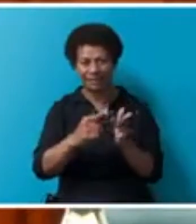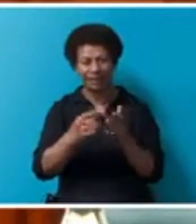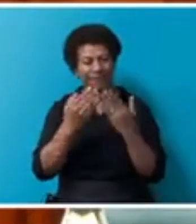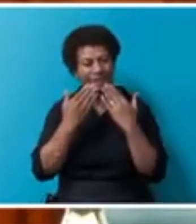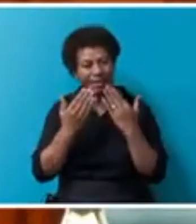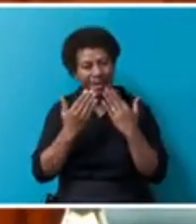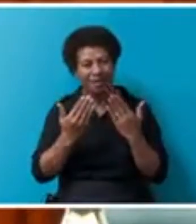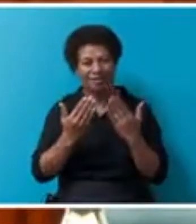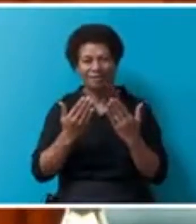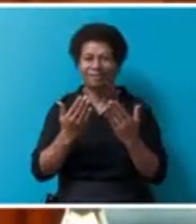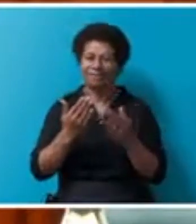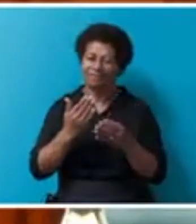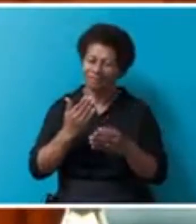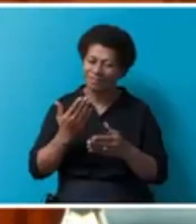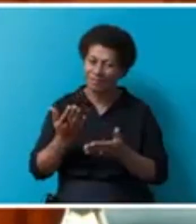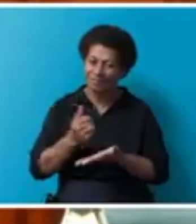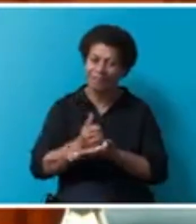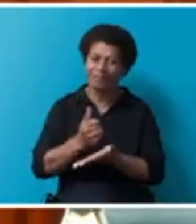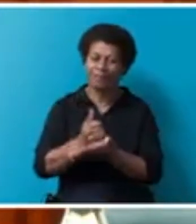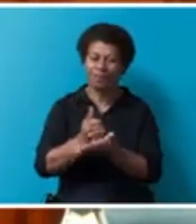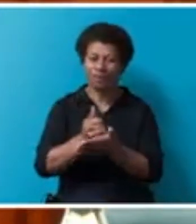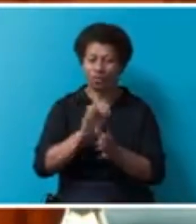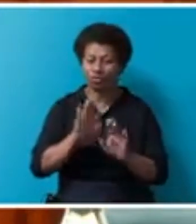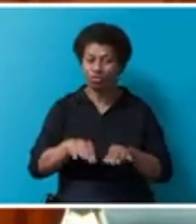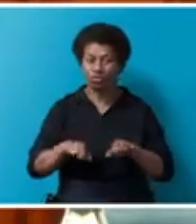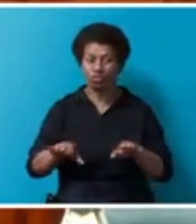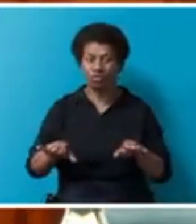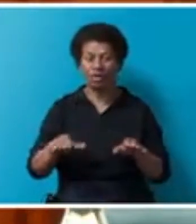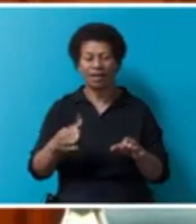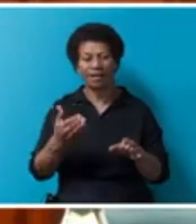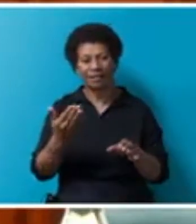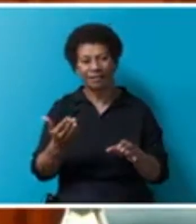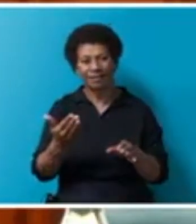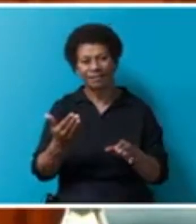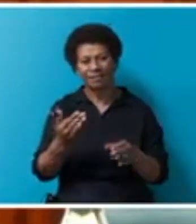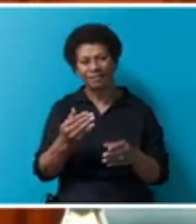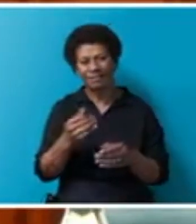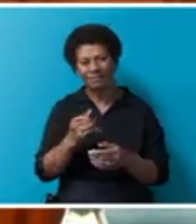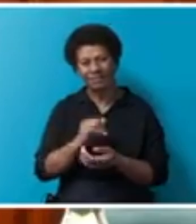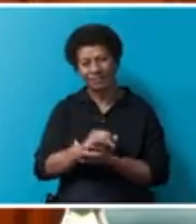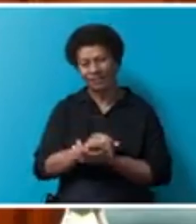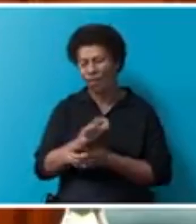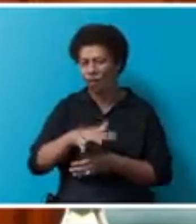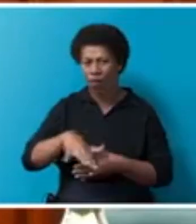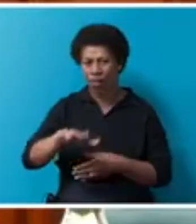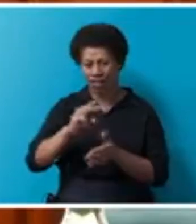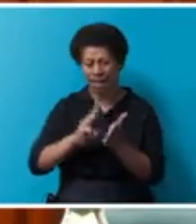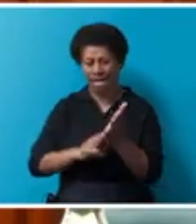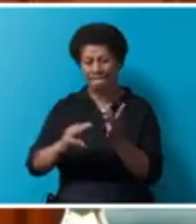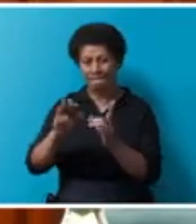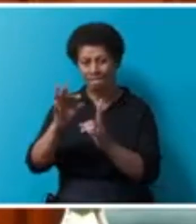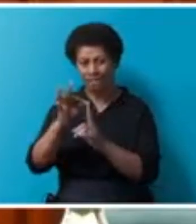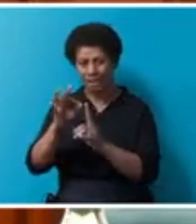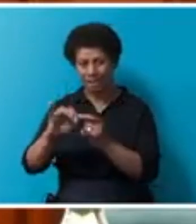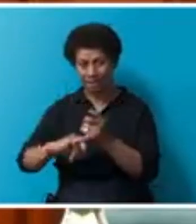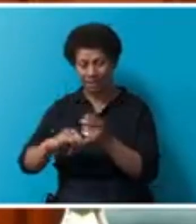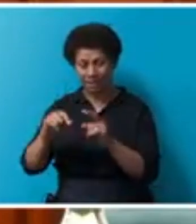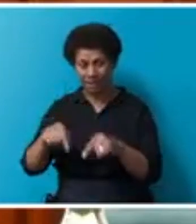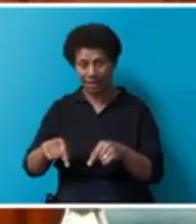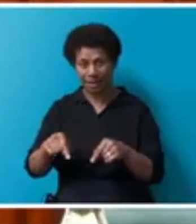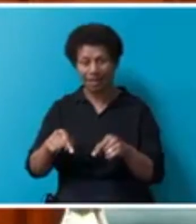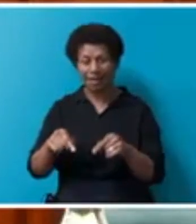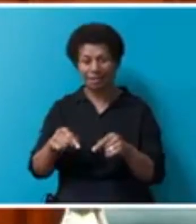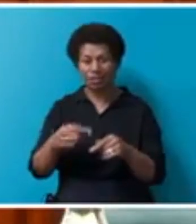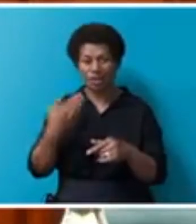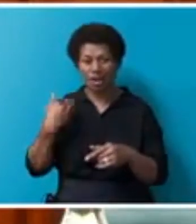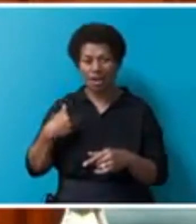the children, Honorable Watim carved and left a legacy for all MPs here in Parliament to live a life of service